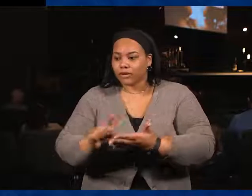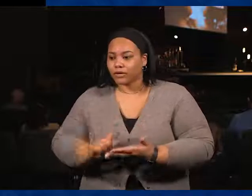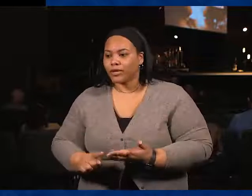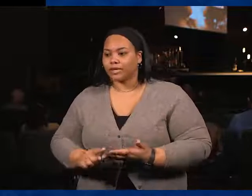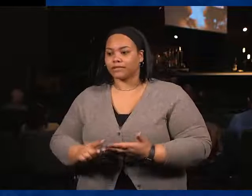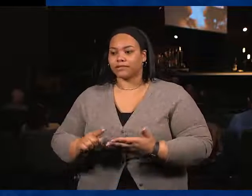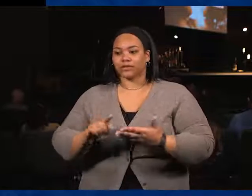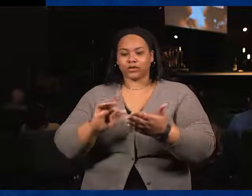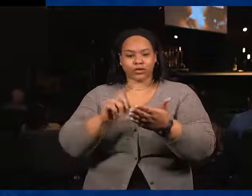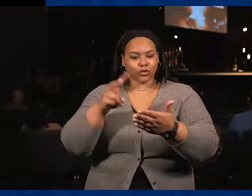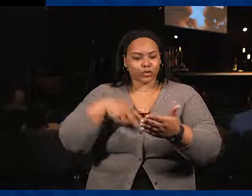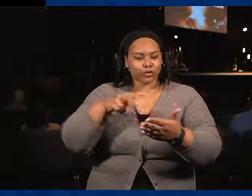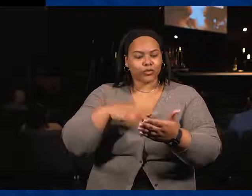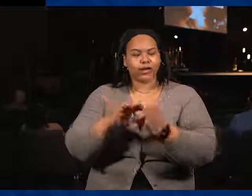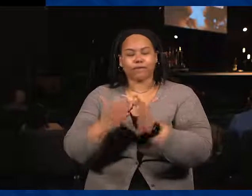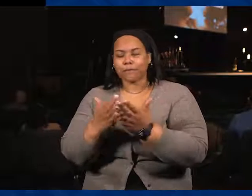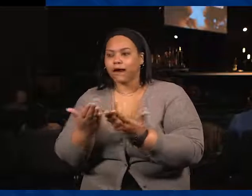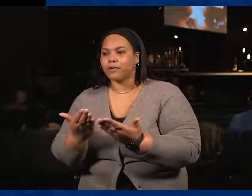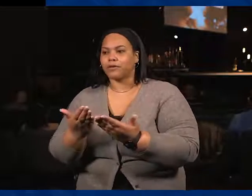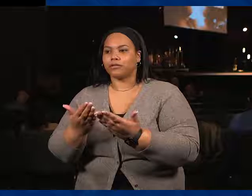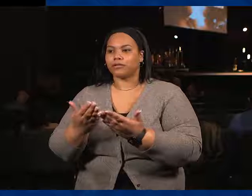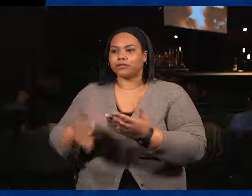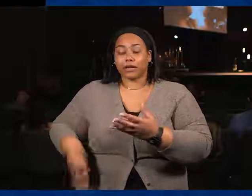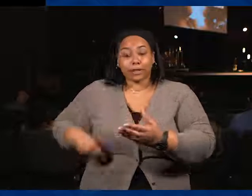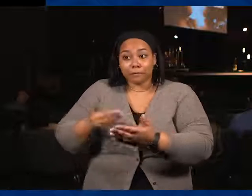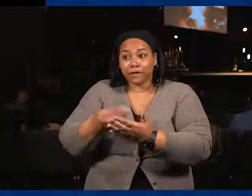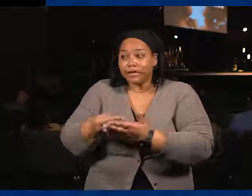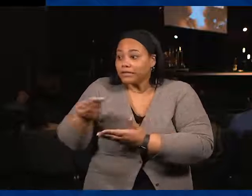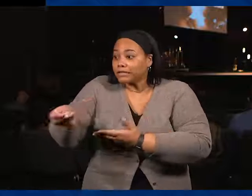Bible, you give a tithe and not a tip,